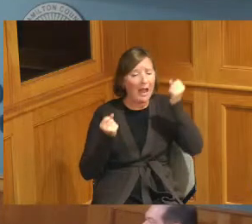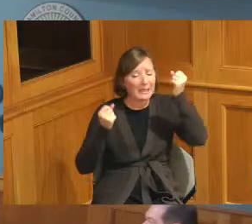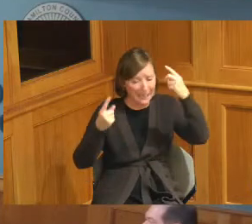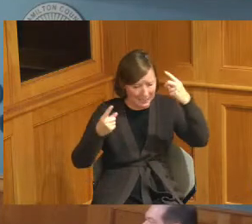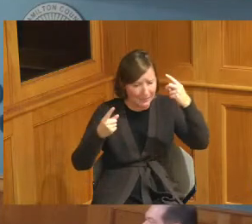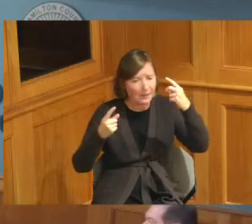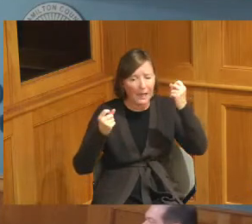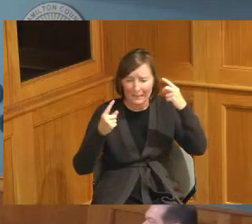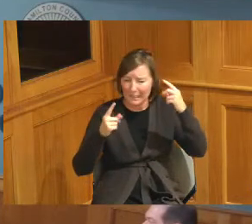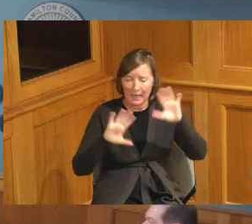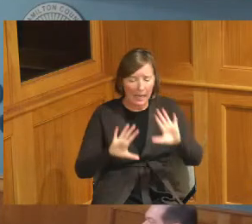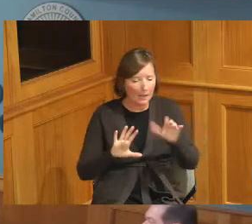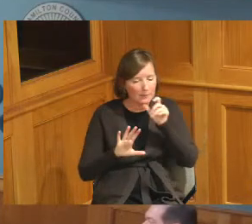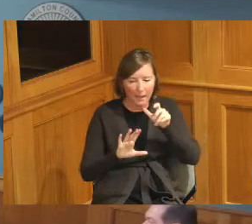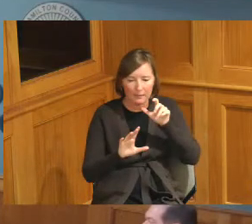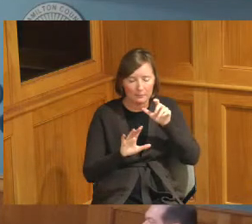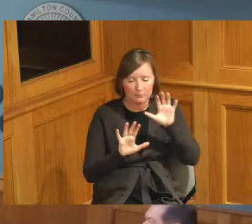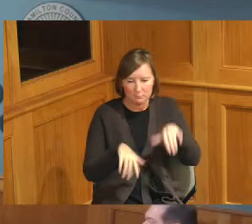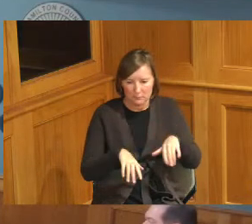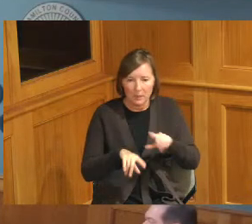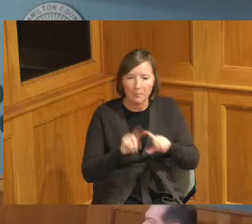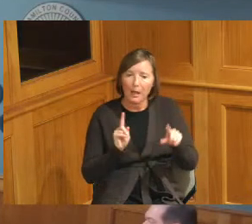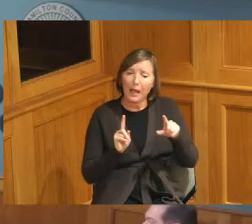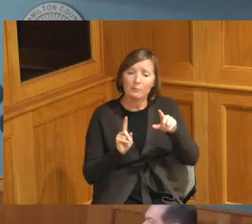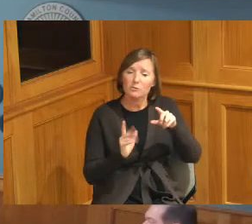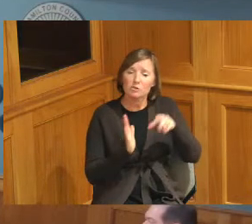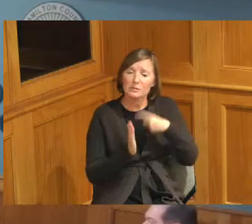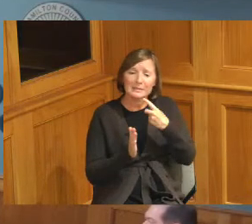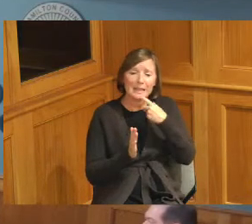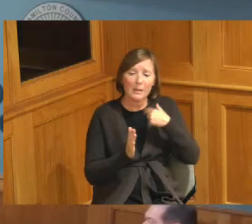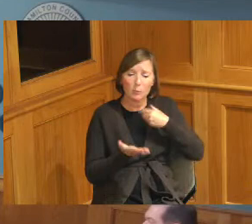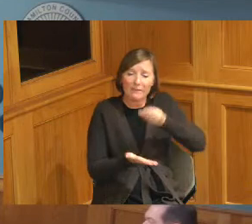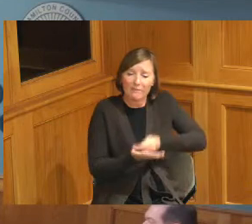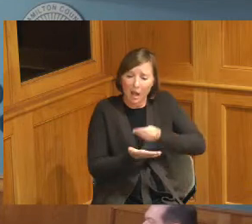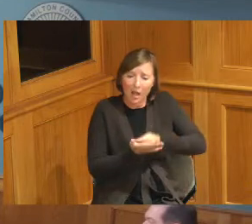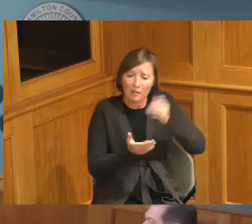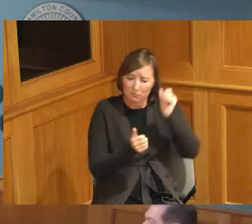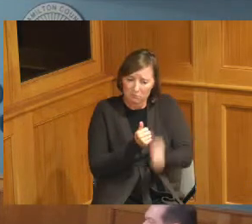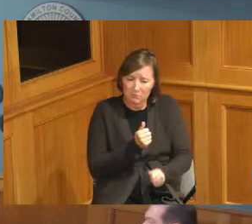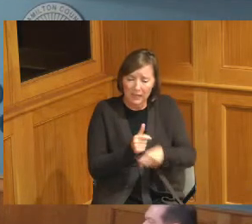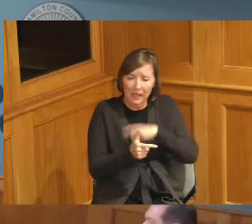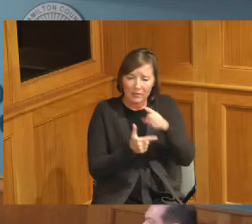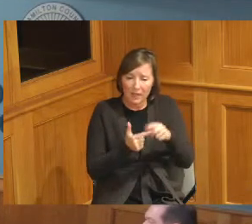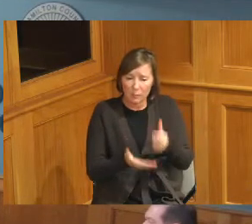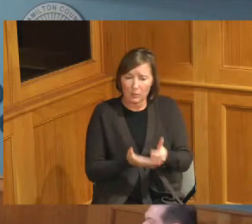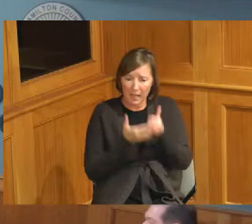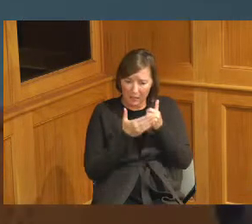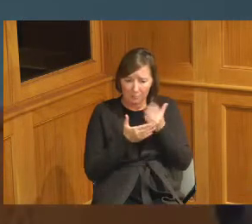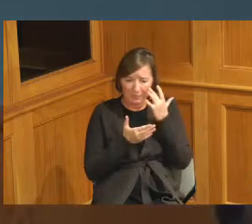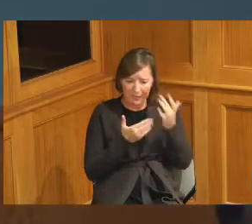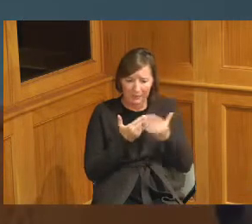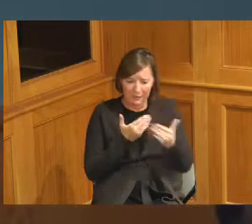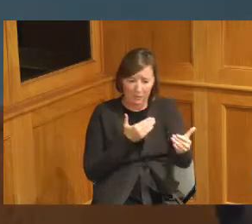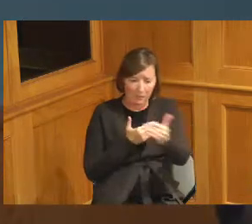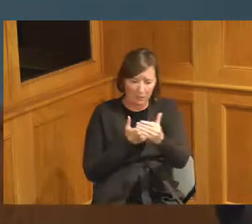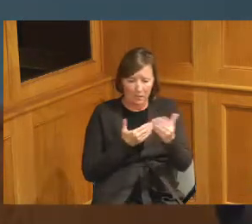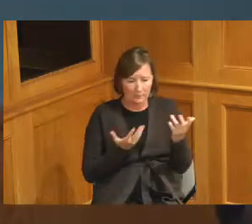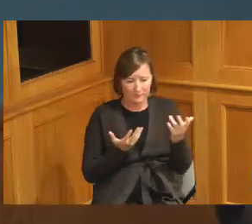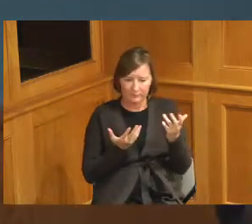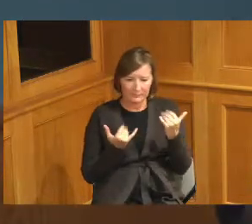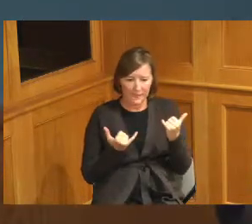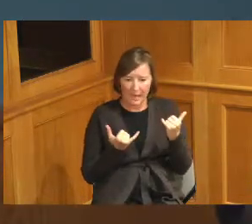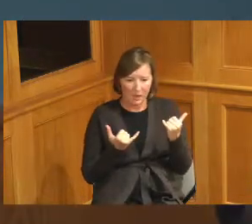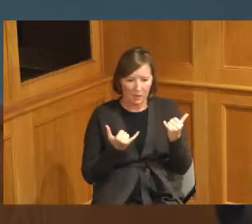saying that. I'm just saying as we fund these things, it just would be helpful when we pass them, because then we recash, and now we